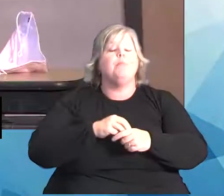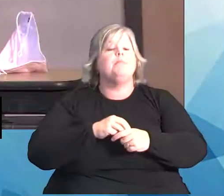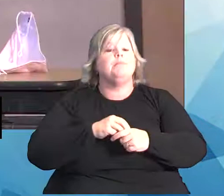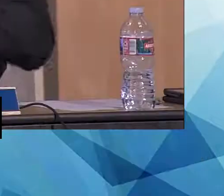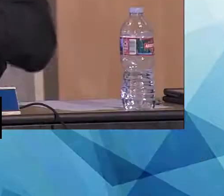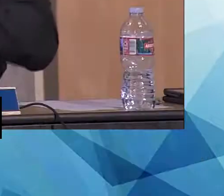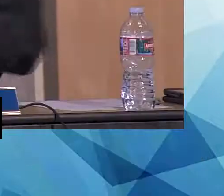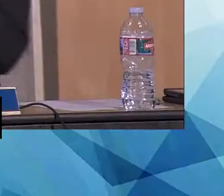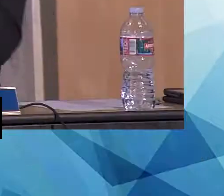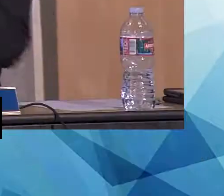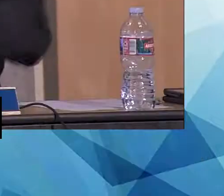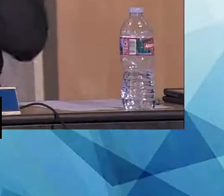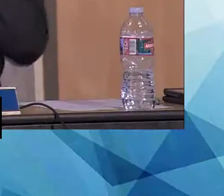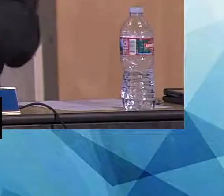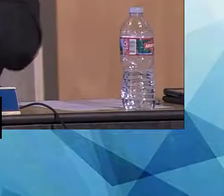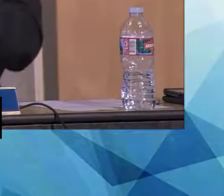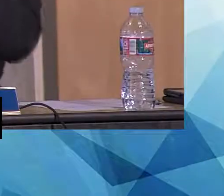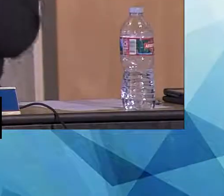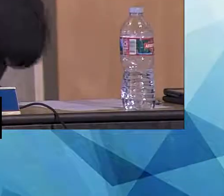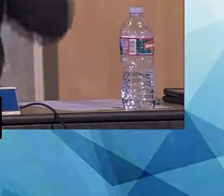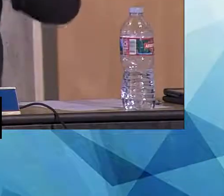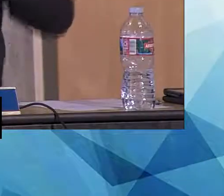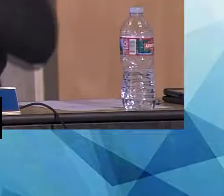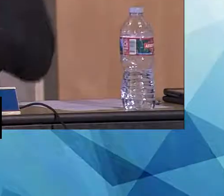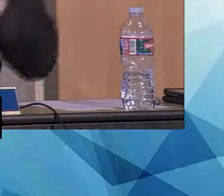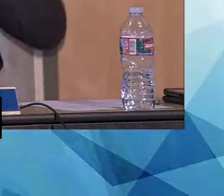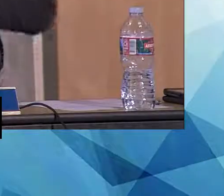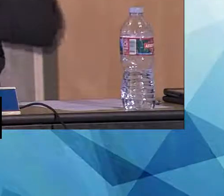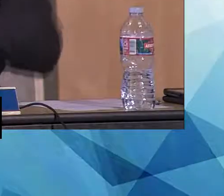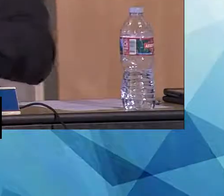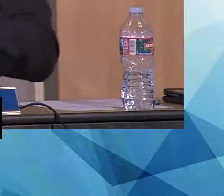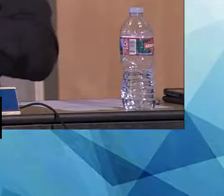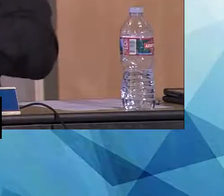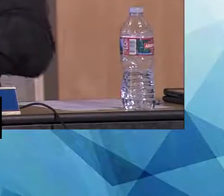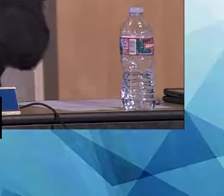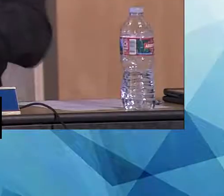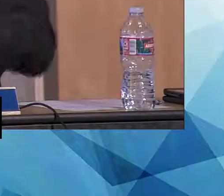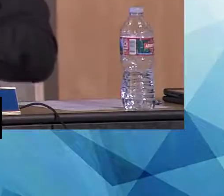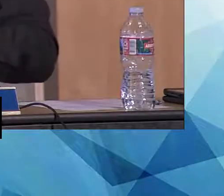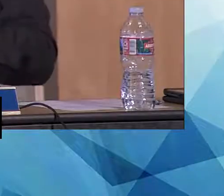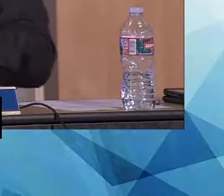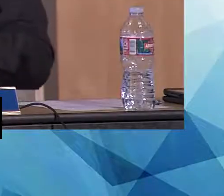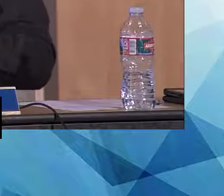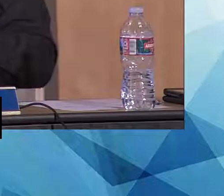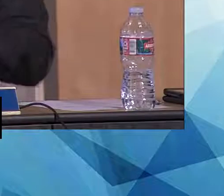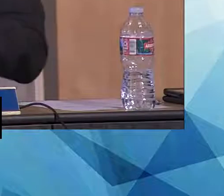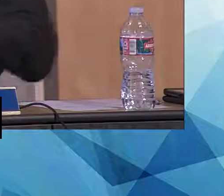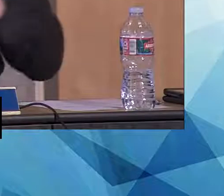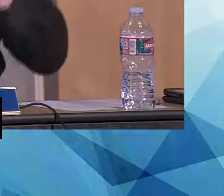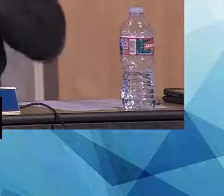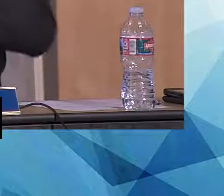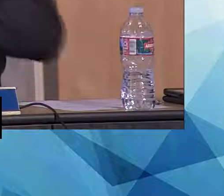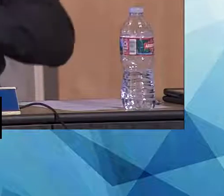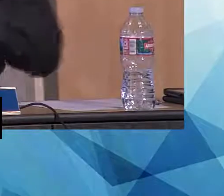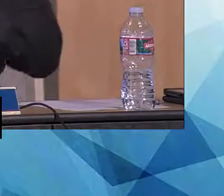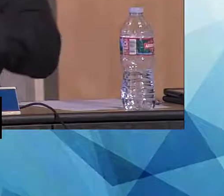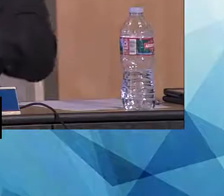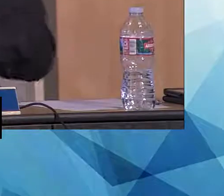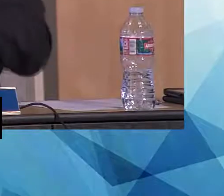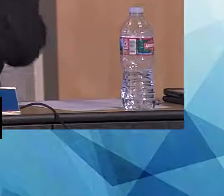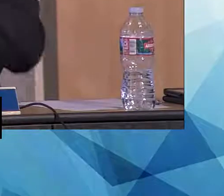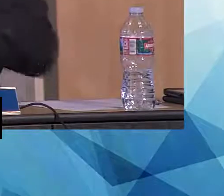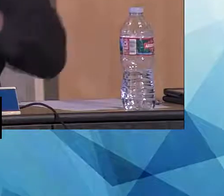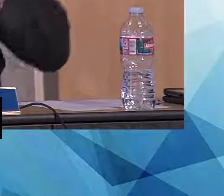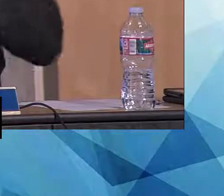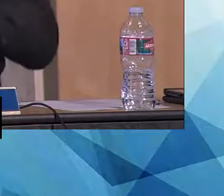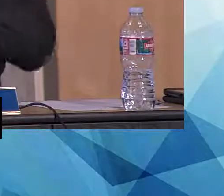Okay. Team has done their best to help people smooth the transition for their life. Not everyone is going to